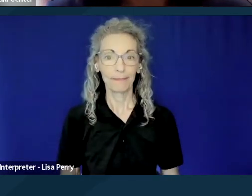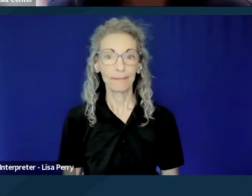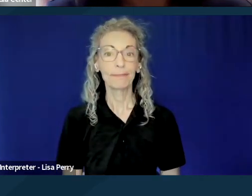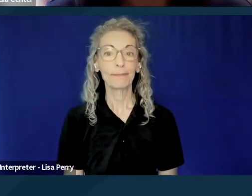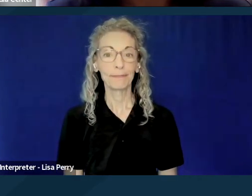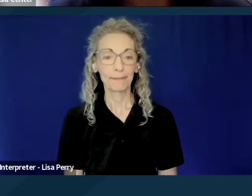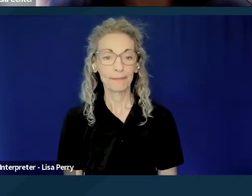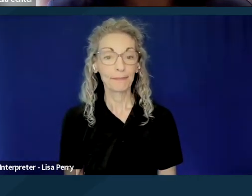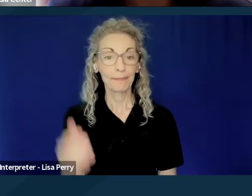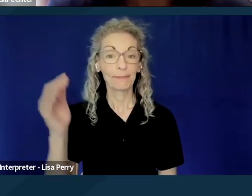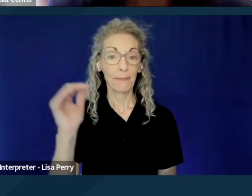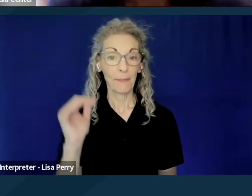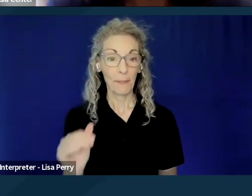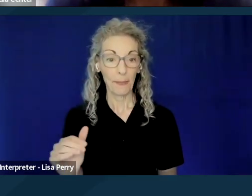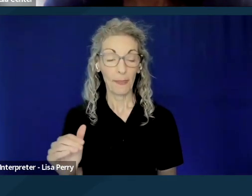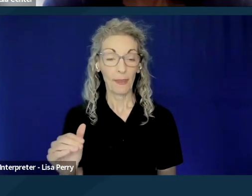Next slide.